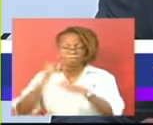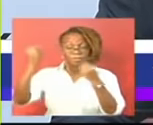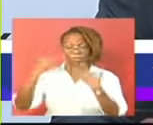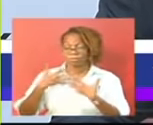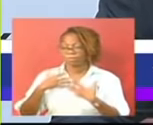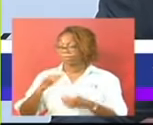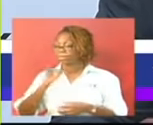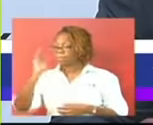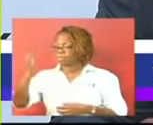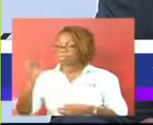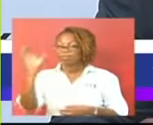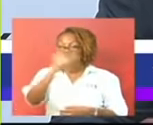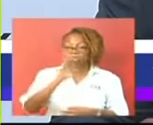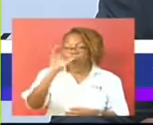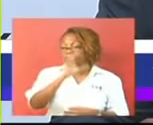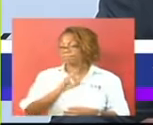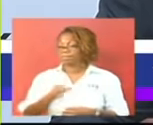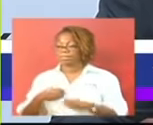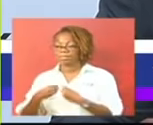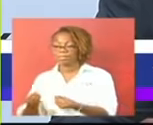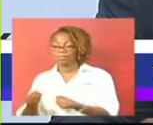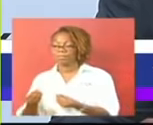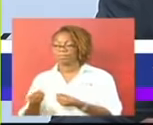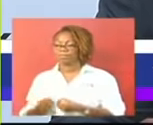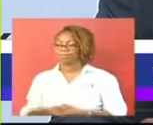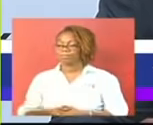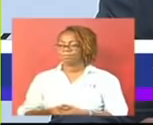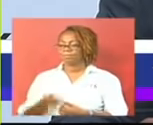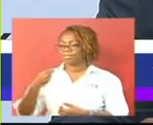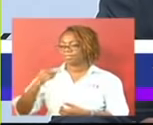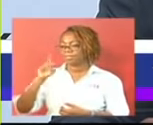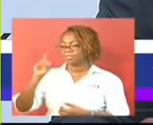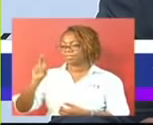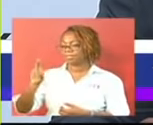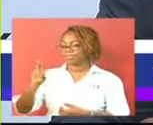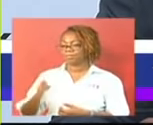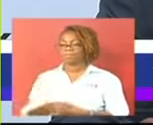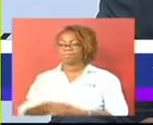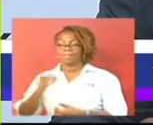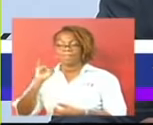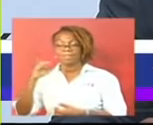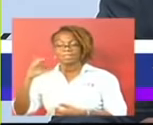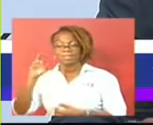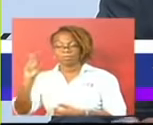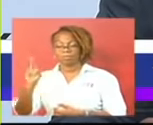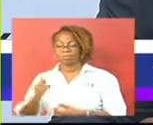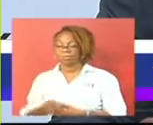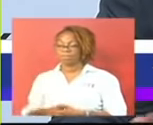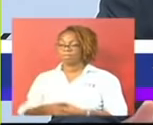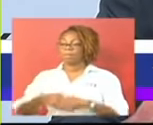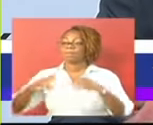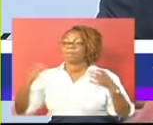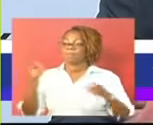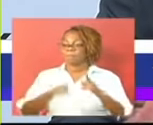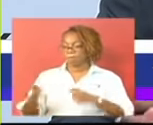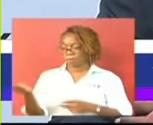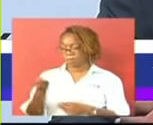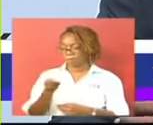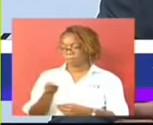Again, with respect to HDU and ICU, that is the information that is being compiled, and the issue is really that because